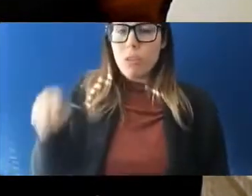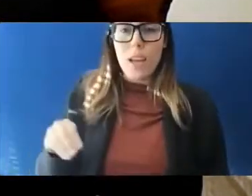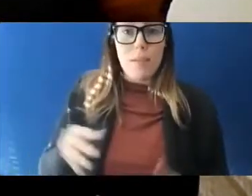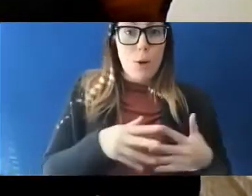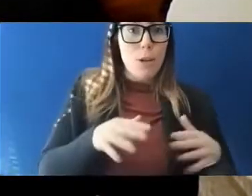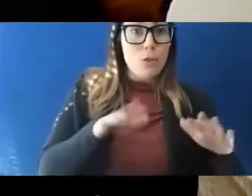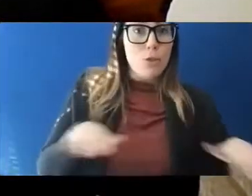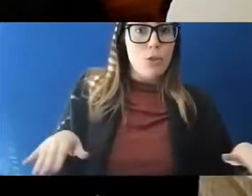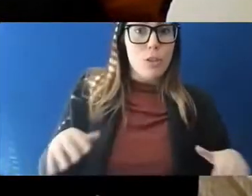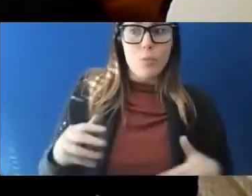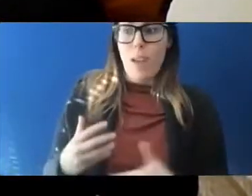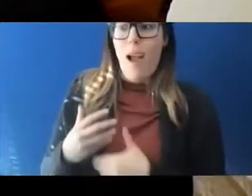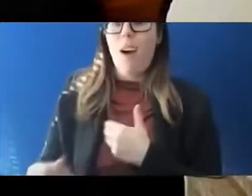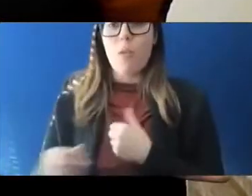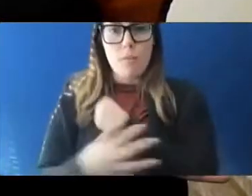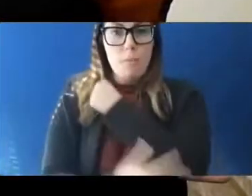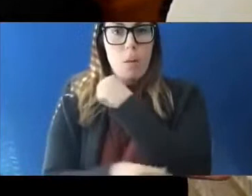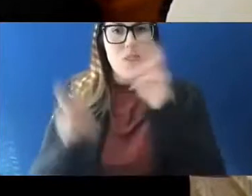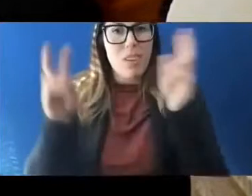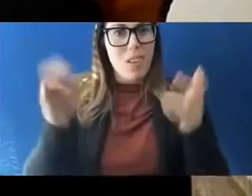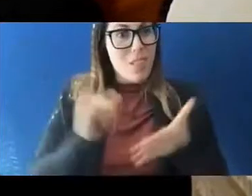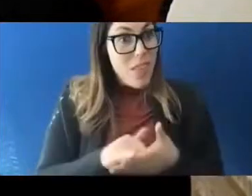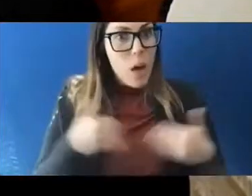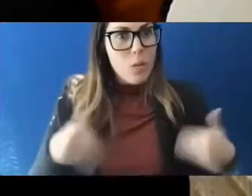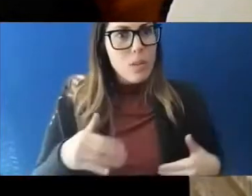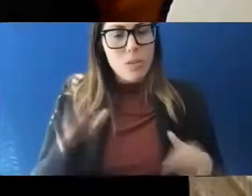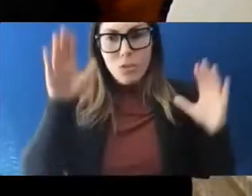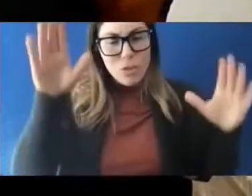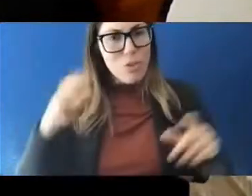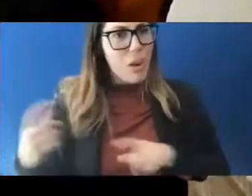Think about the return on that investment. That's profound.